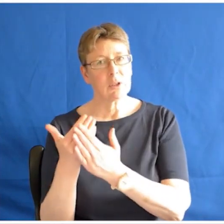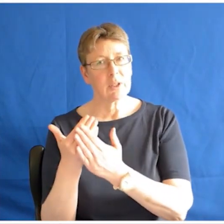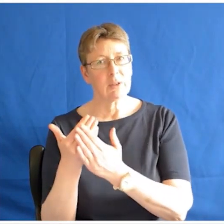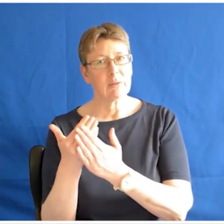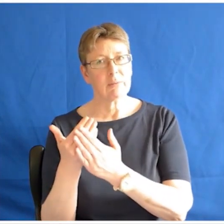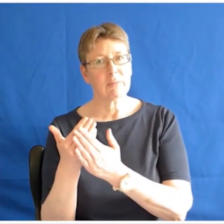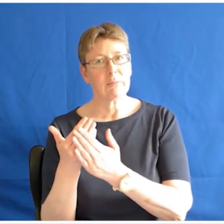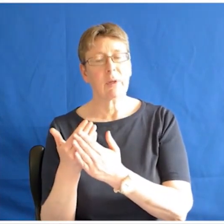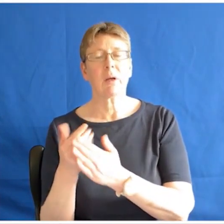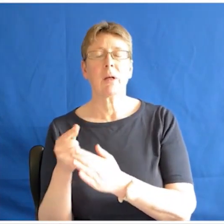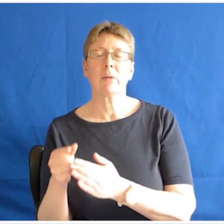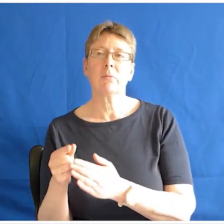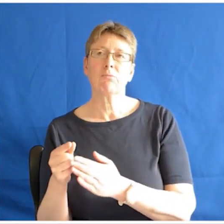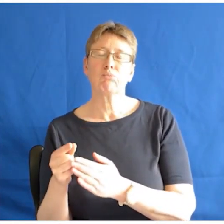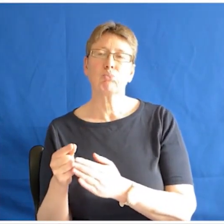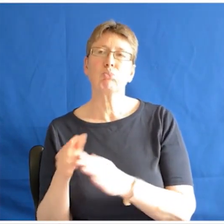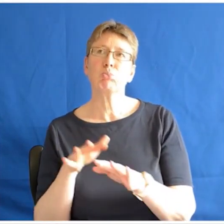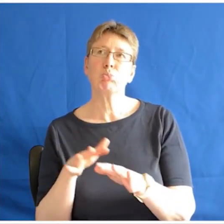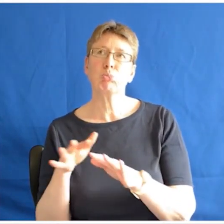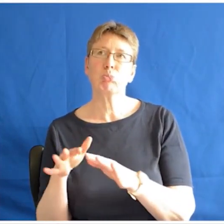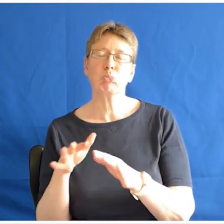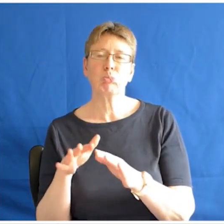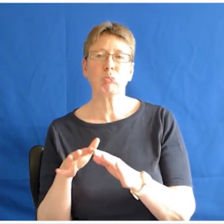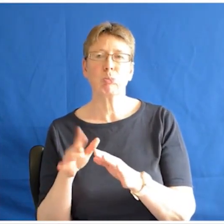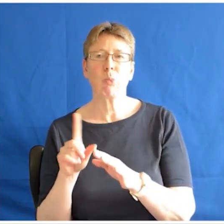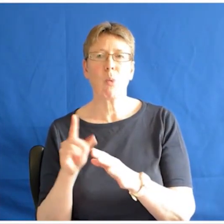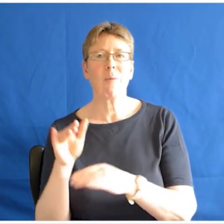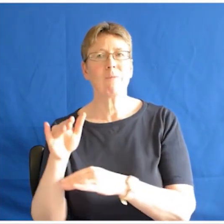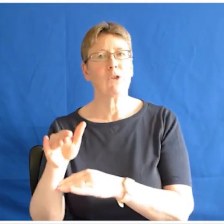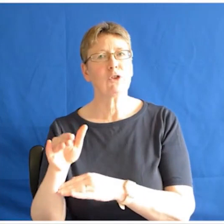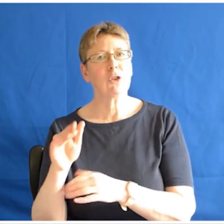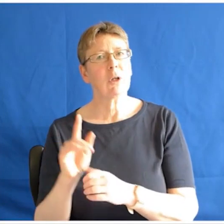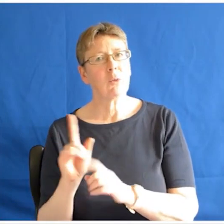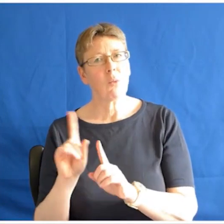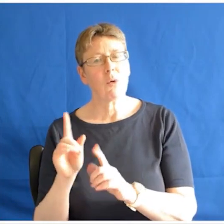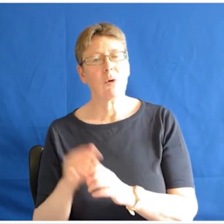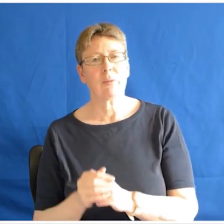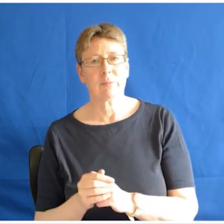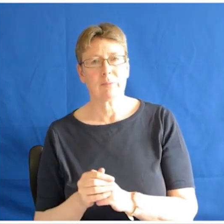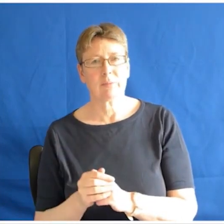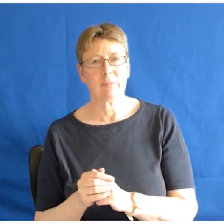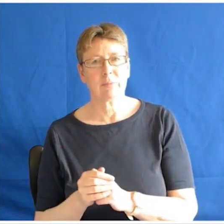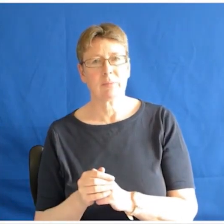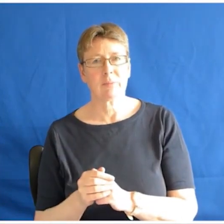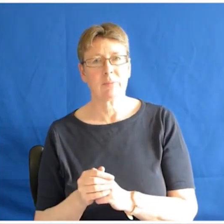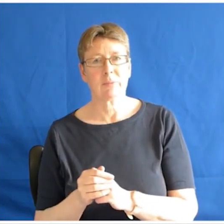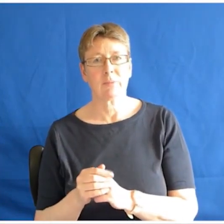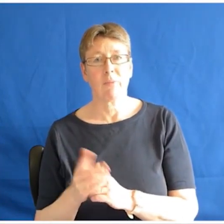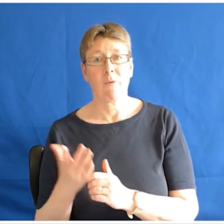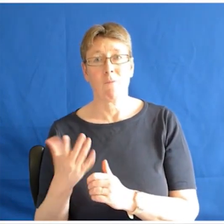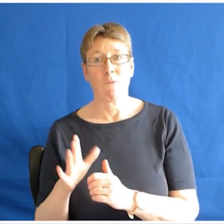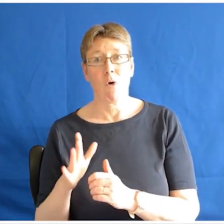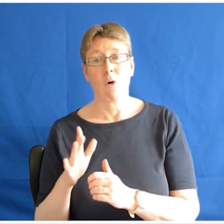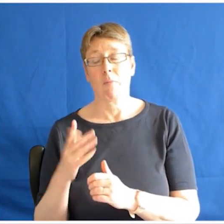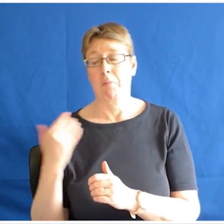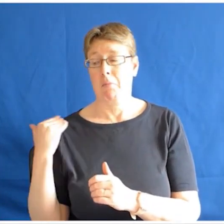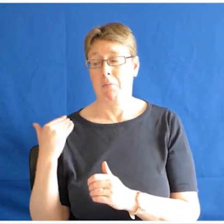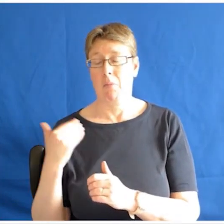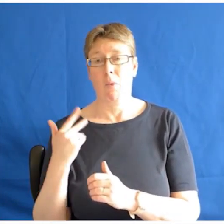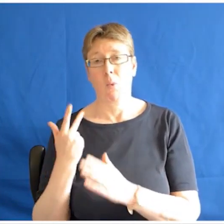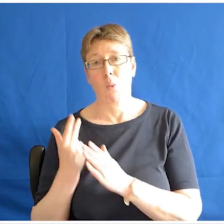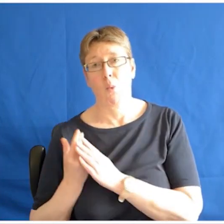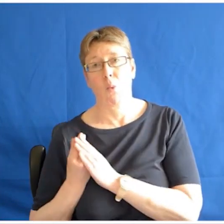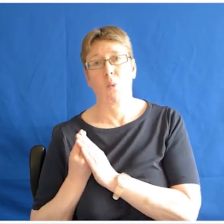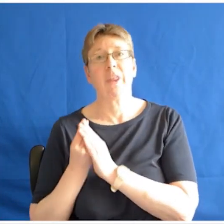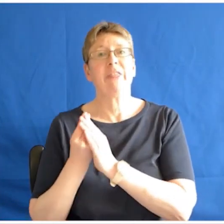study, and a time for discerning where the future will now lead you. You will always carry something of